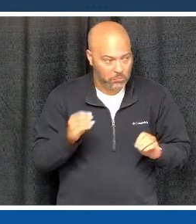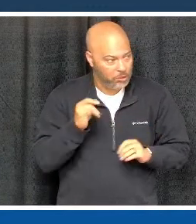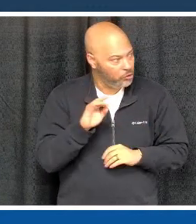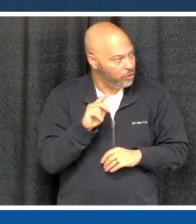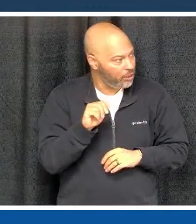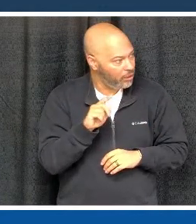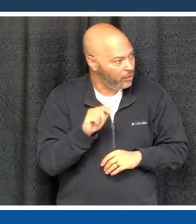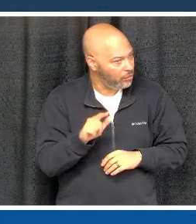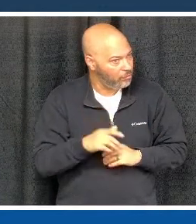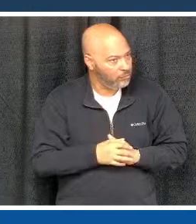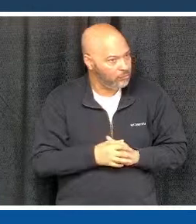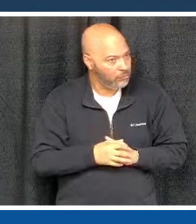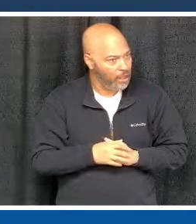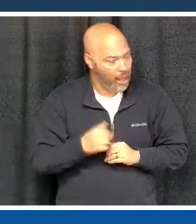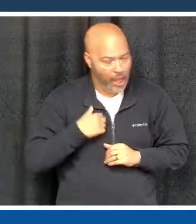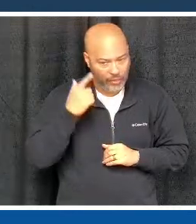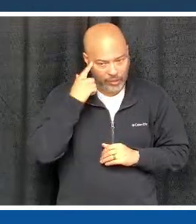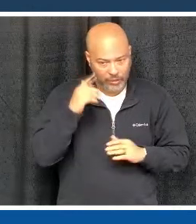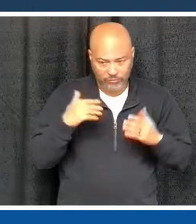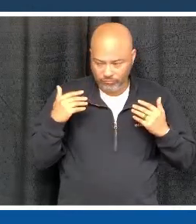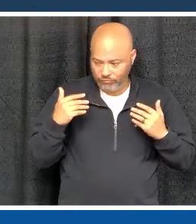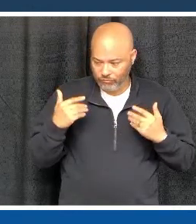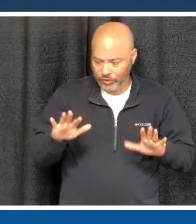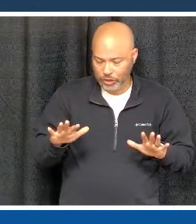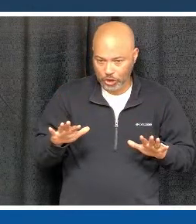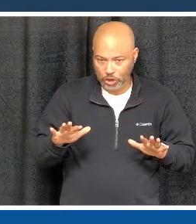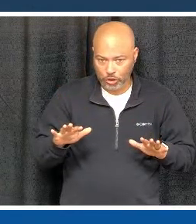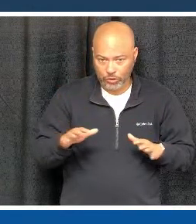Tyndall? I think we're done, and